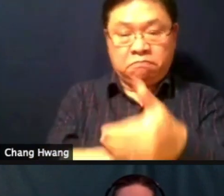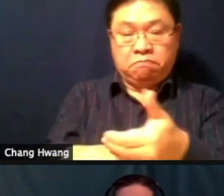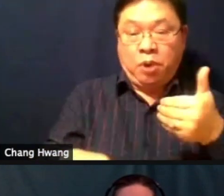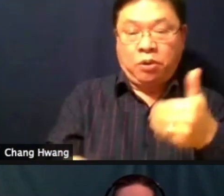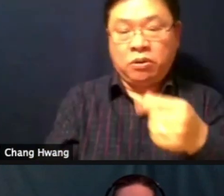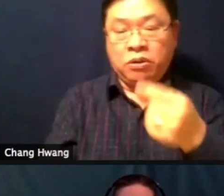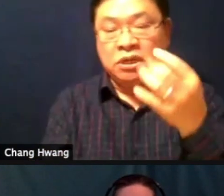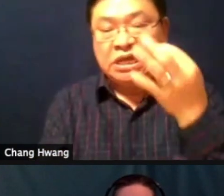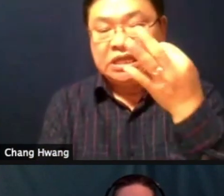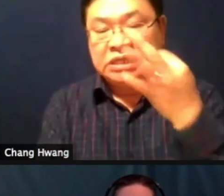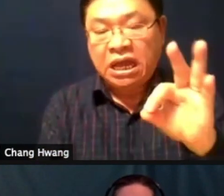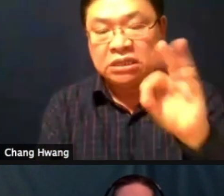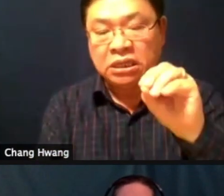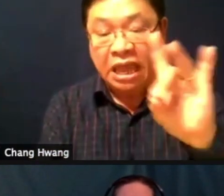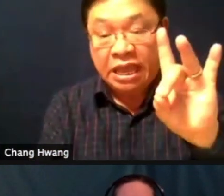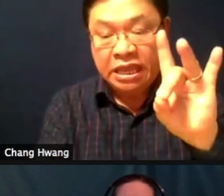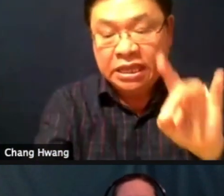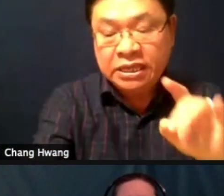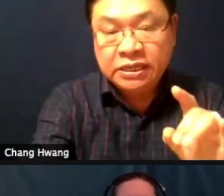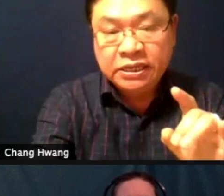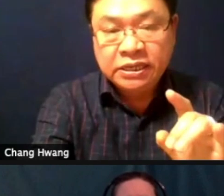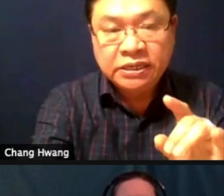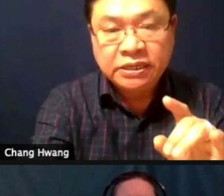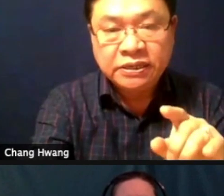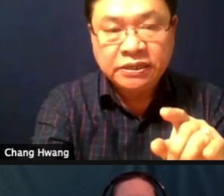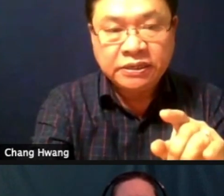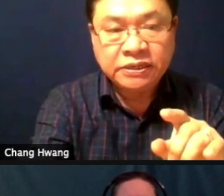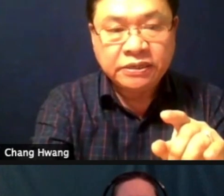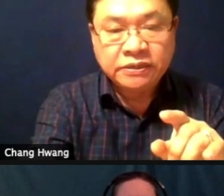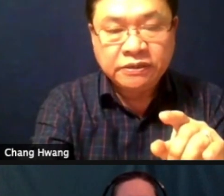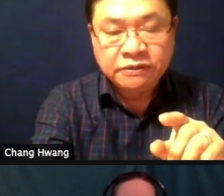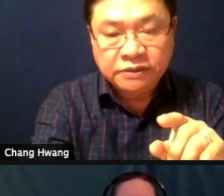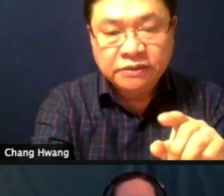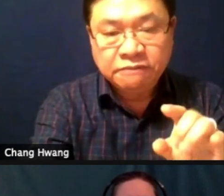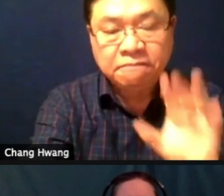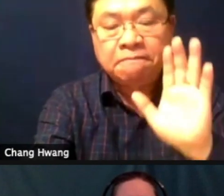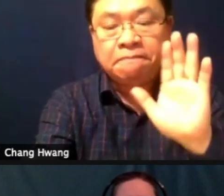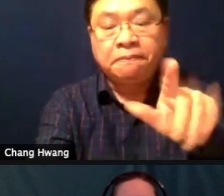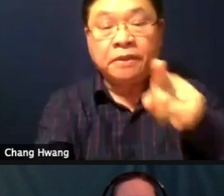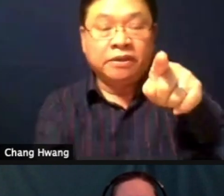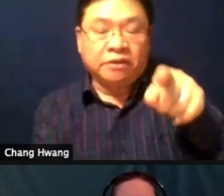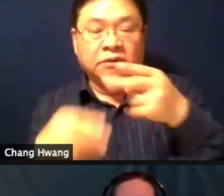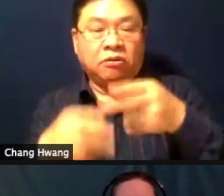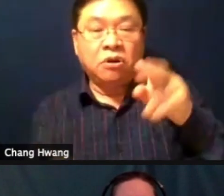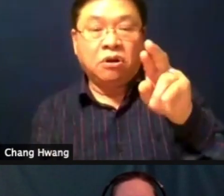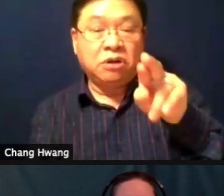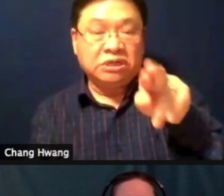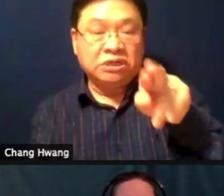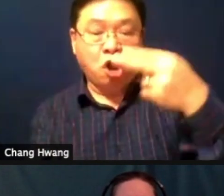strategies will be very different. So prior to that, in 1908,